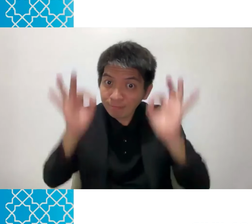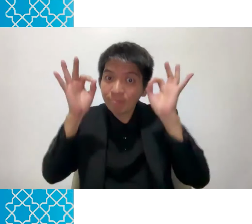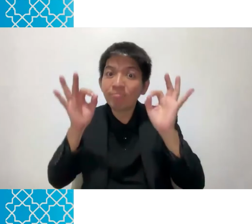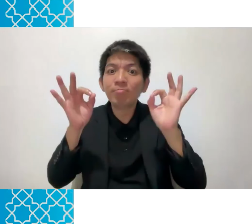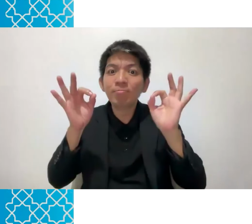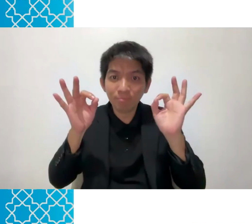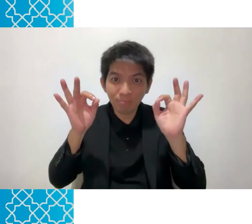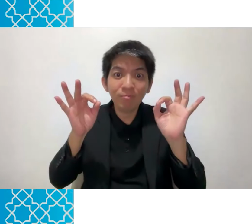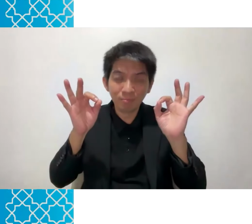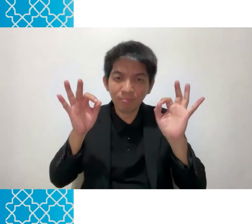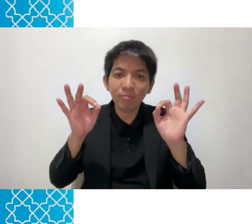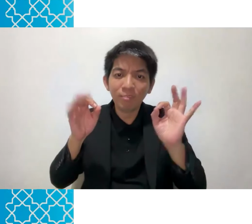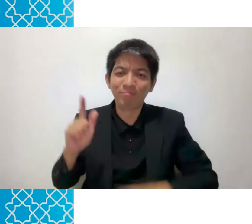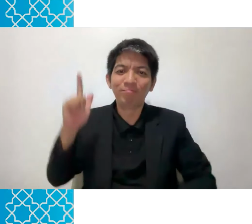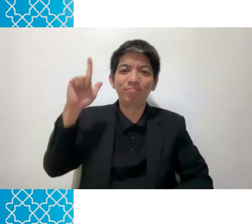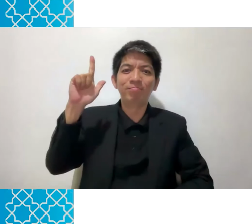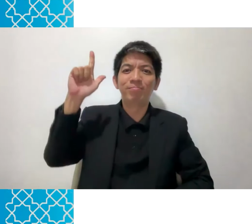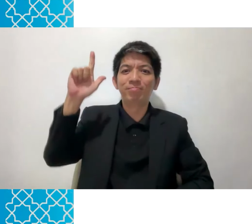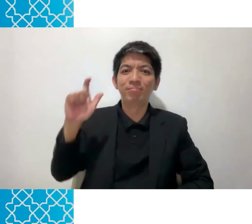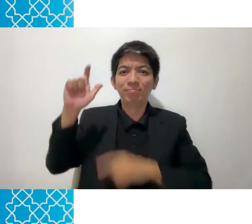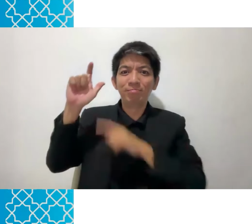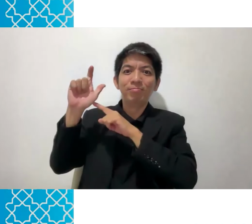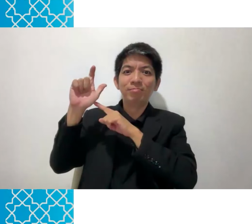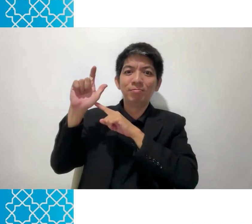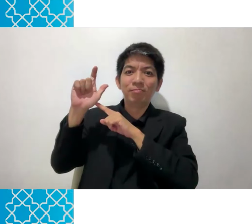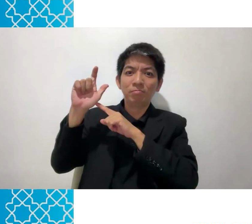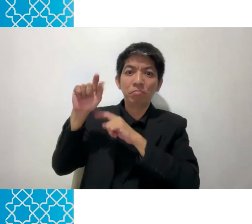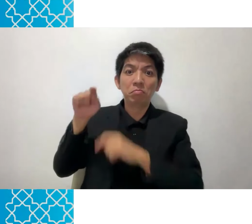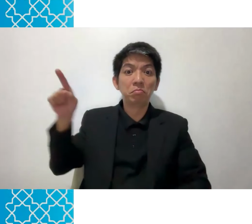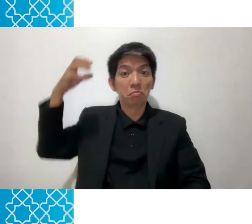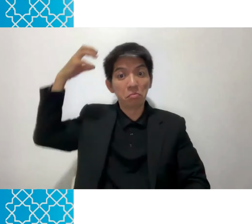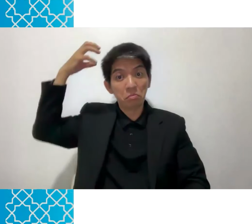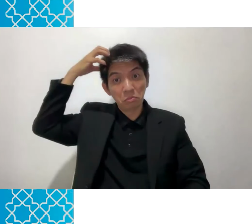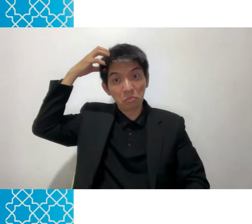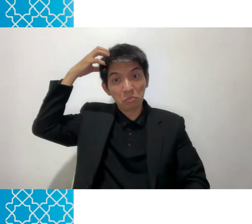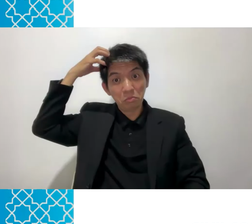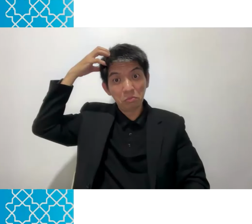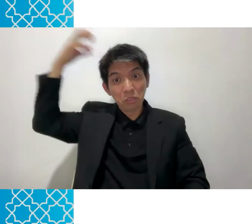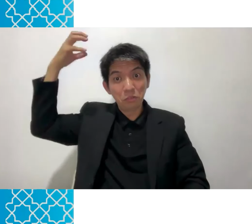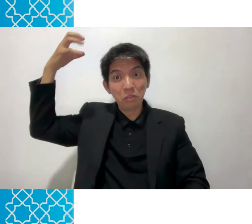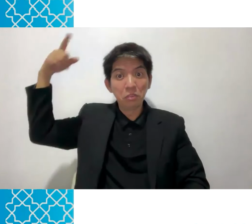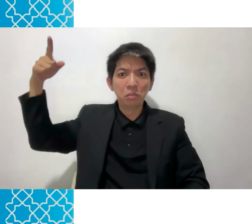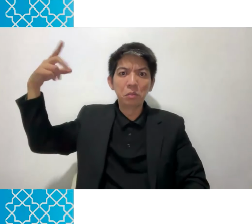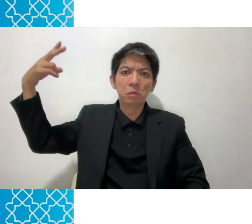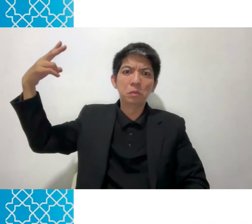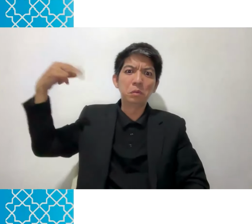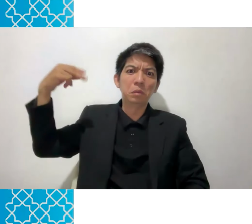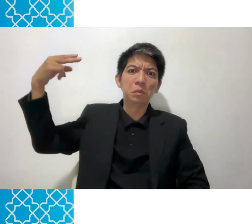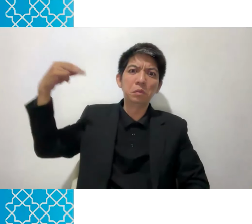of resistance from government officials because they were afraid that